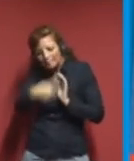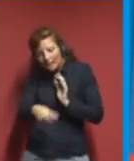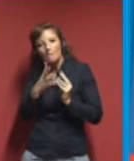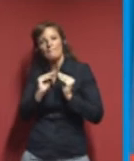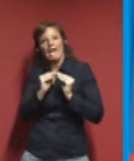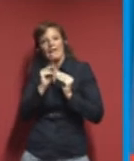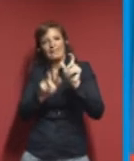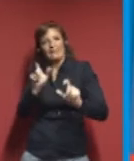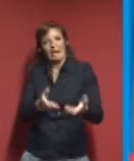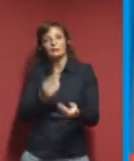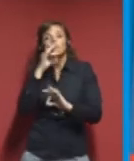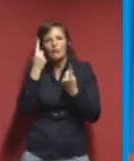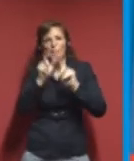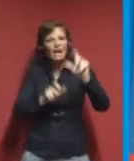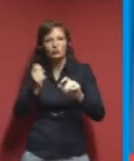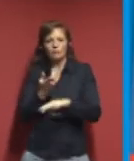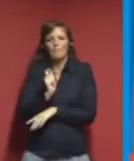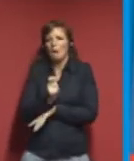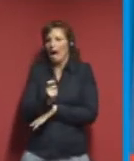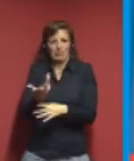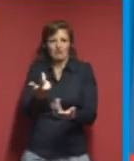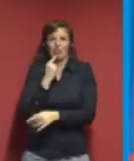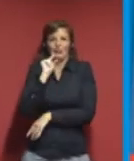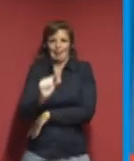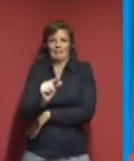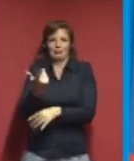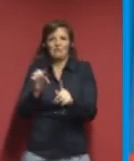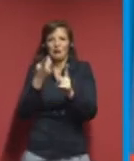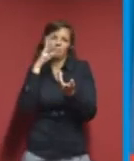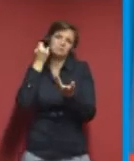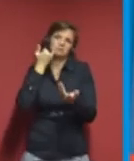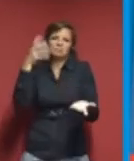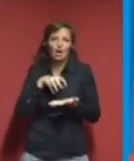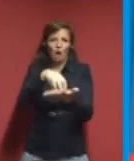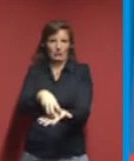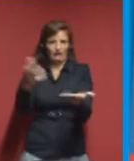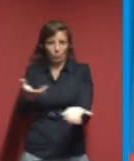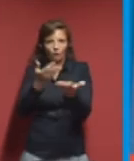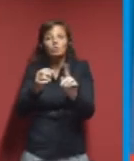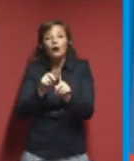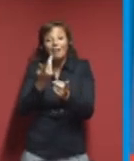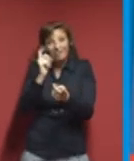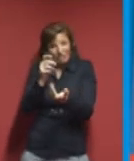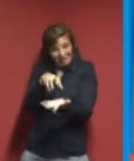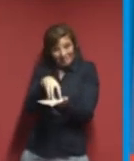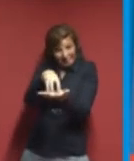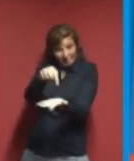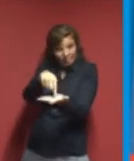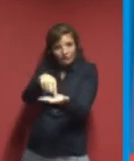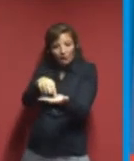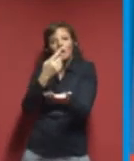to join basically a club. They get together in a space, they pay this fee, it pays the rent on the place, they can get